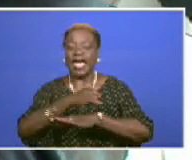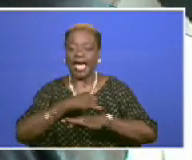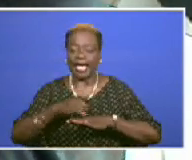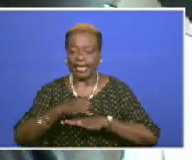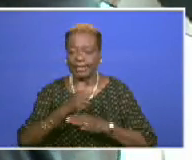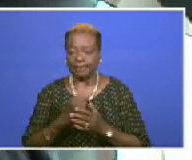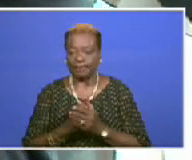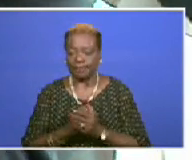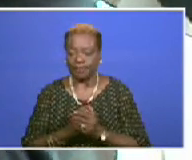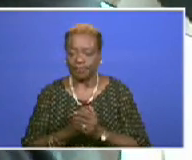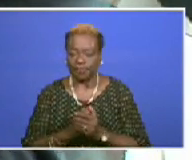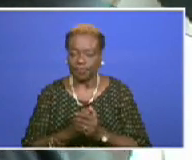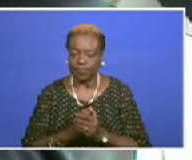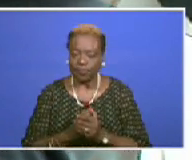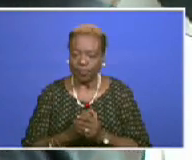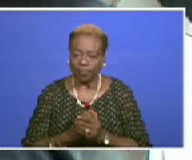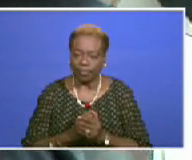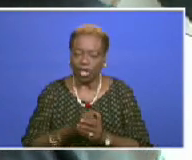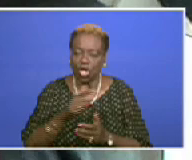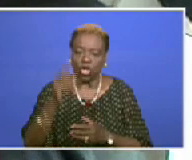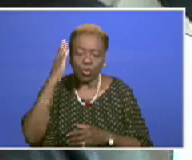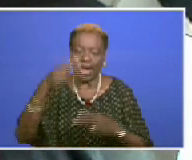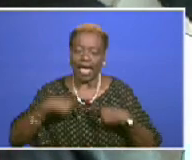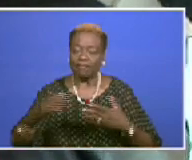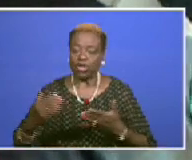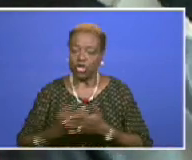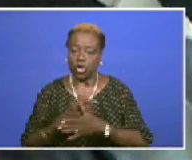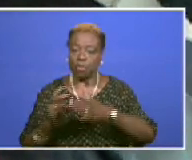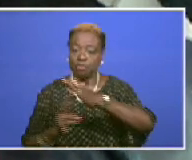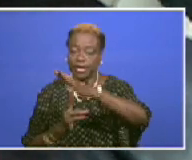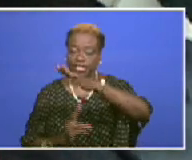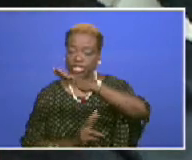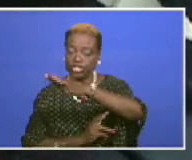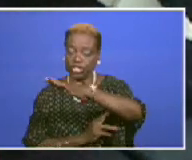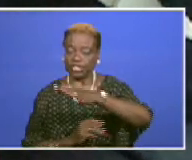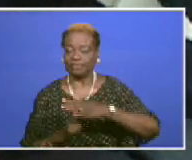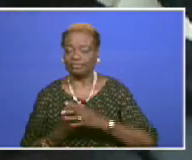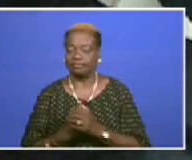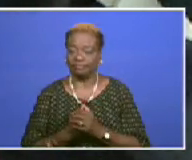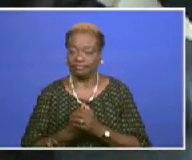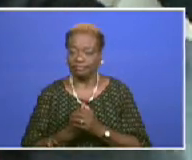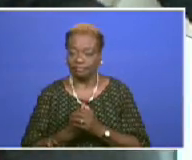on the Newton Ski Bridge, so you're going to have a new bridge down in Newton Ski soon.